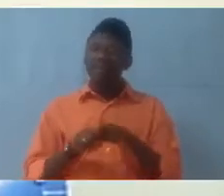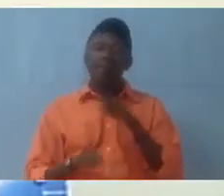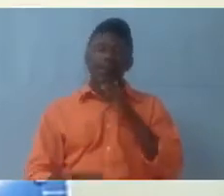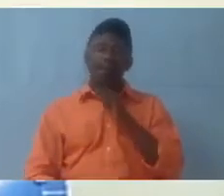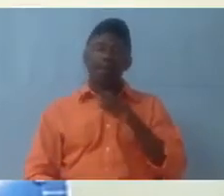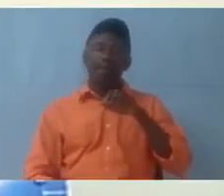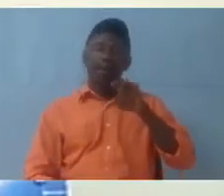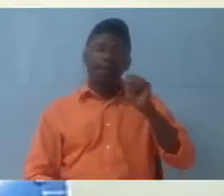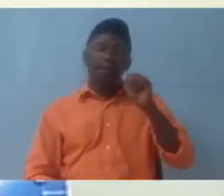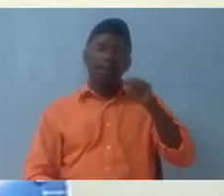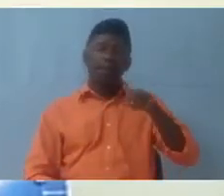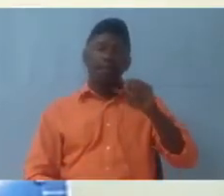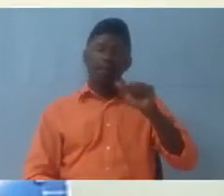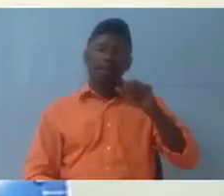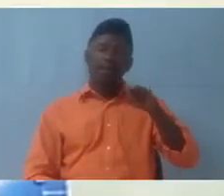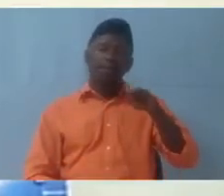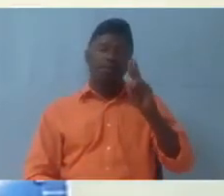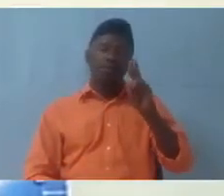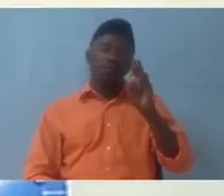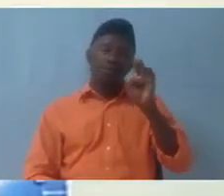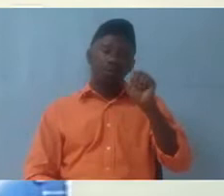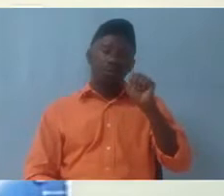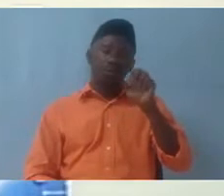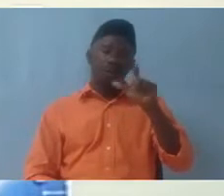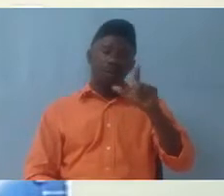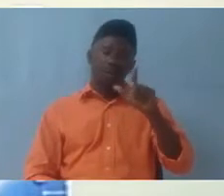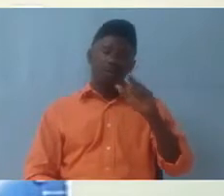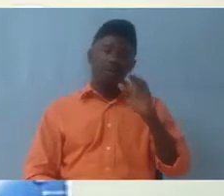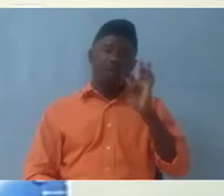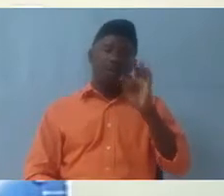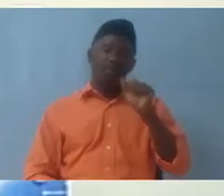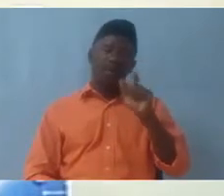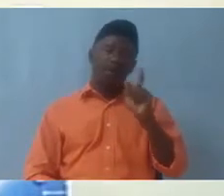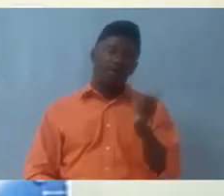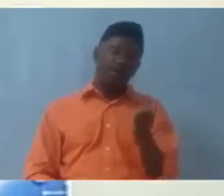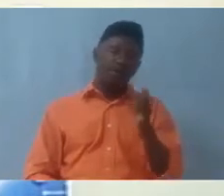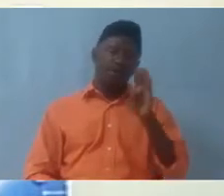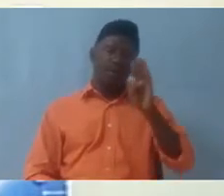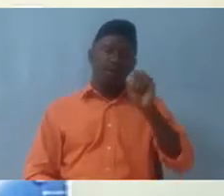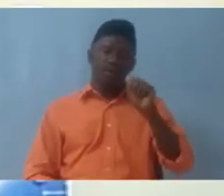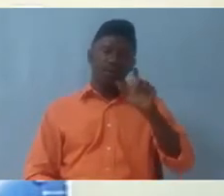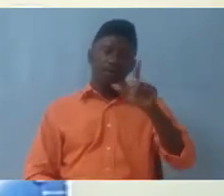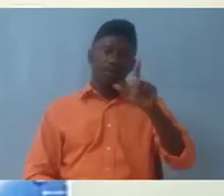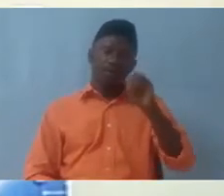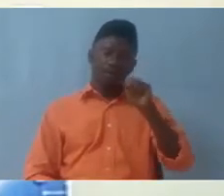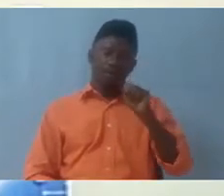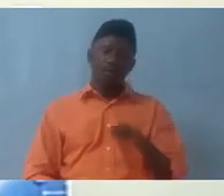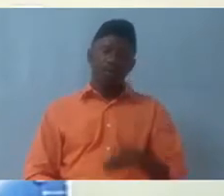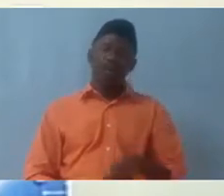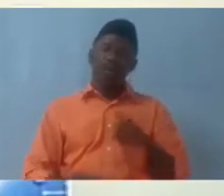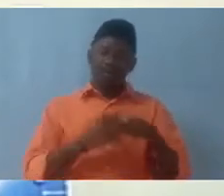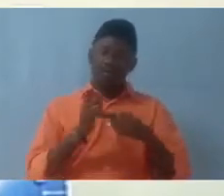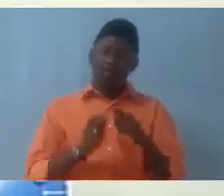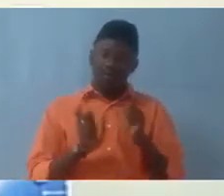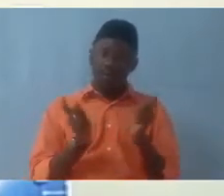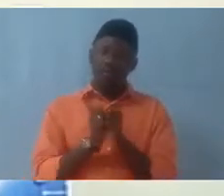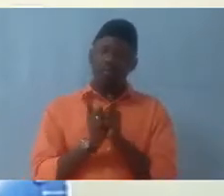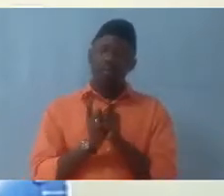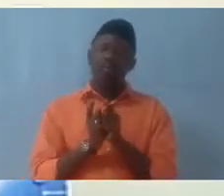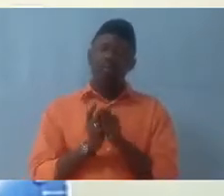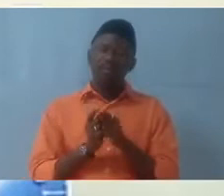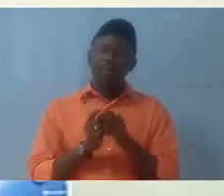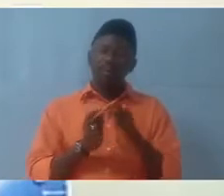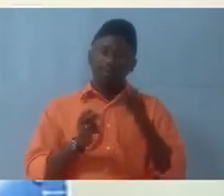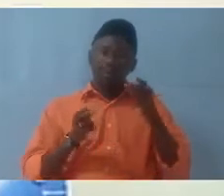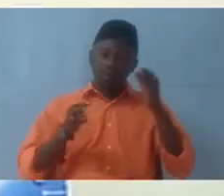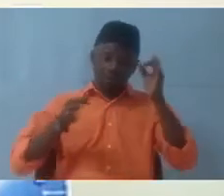nek chief justice so when I spoke to your worship blessed bima wax la nek your worship blessed and I